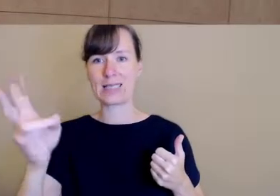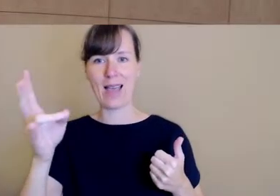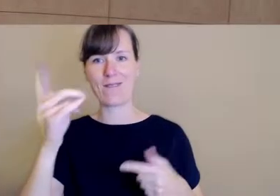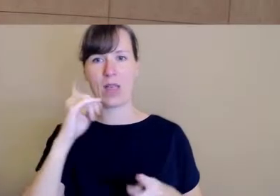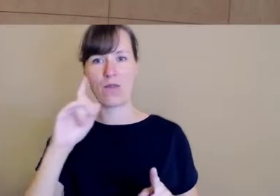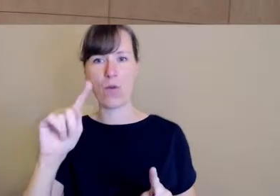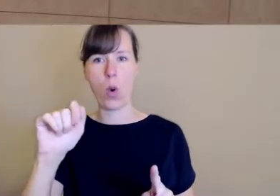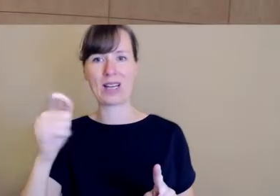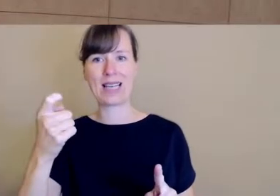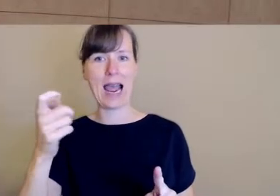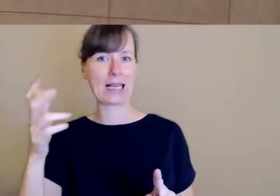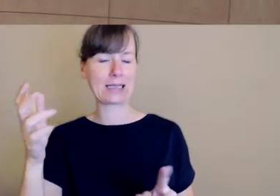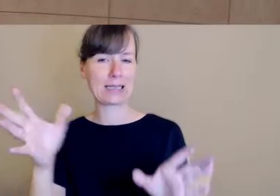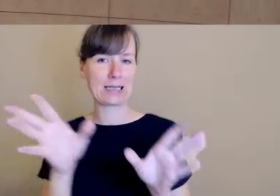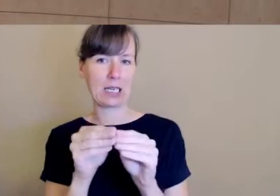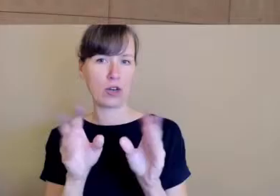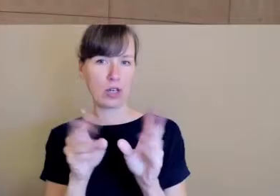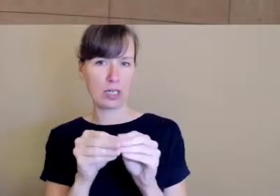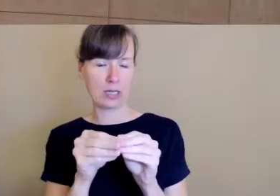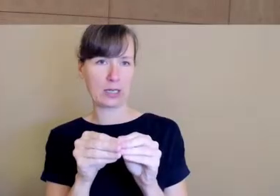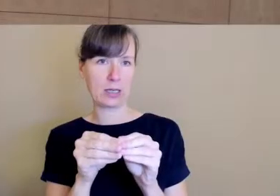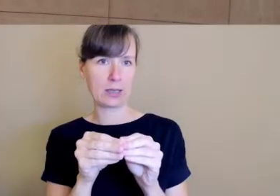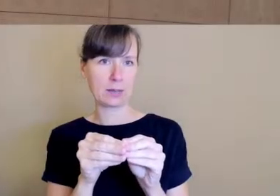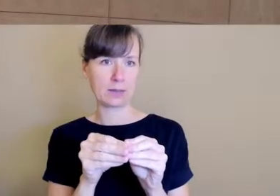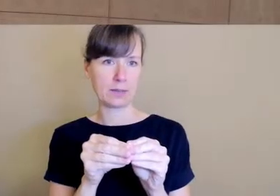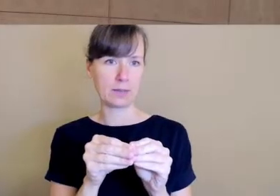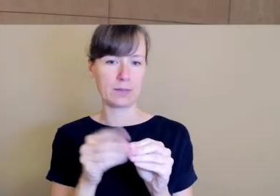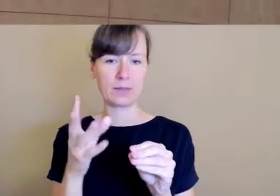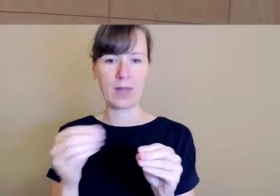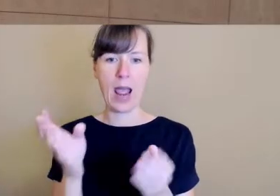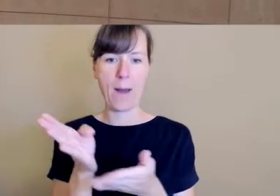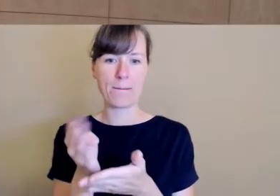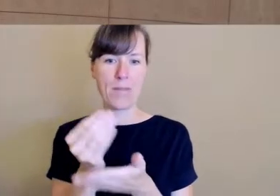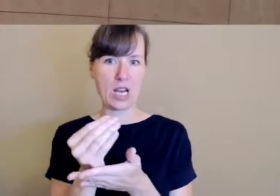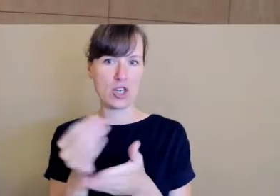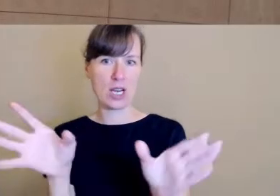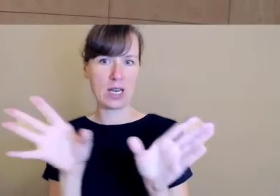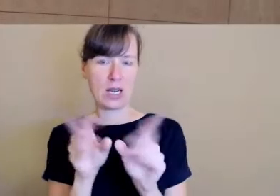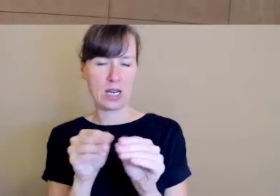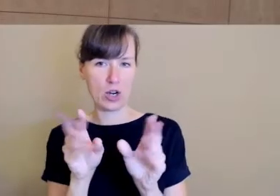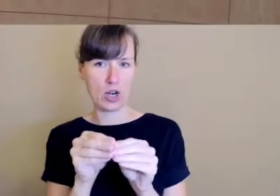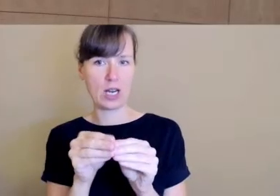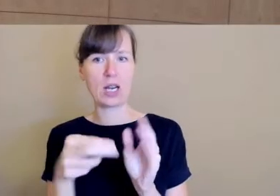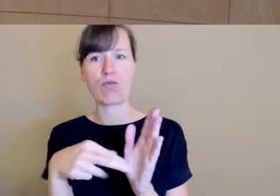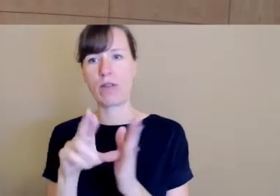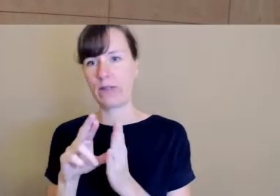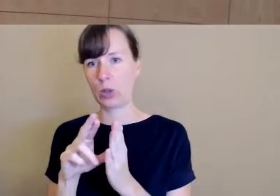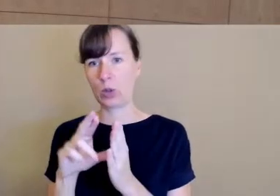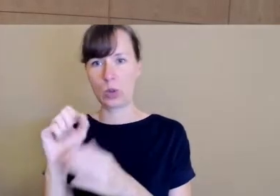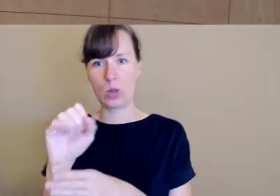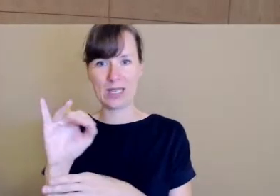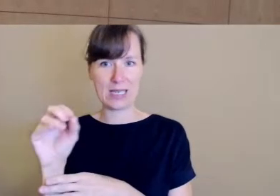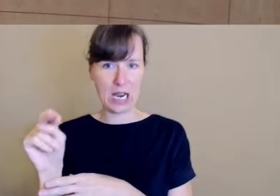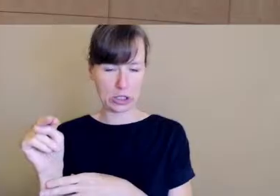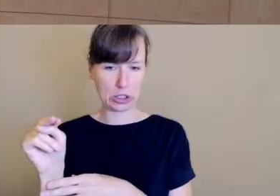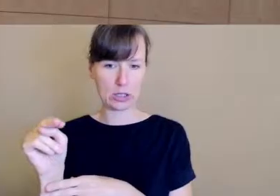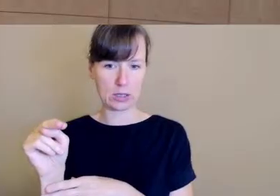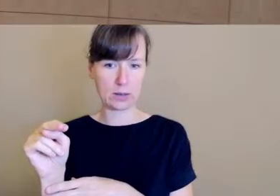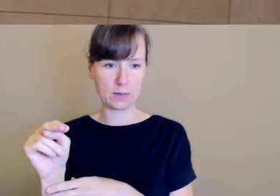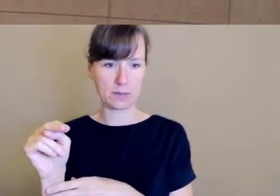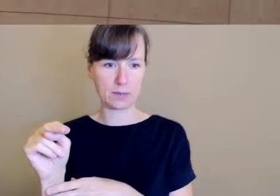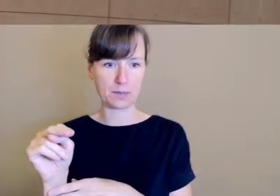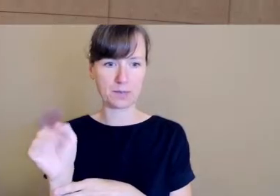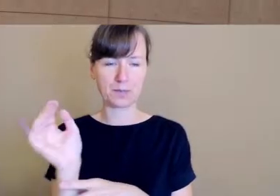tax hearing and a budget hearing, budget review session. That